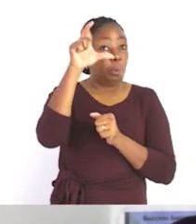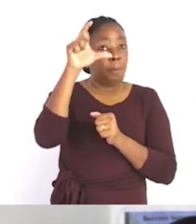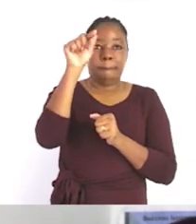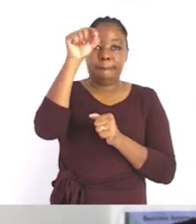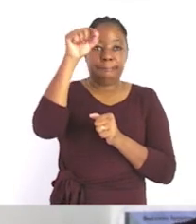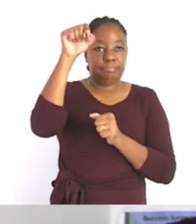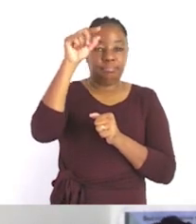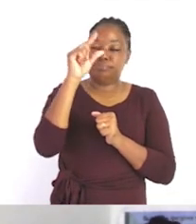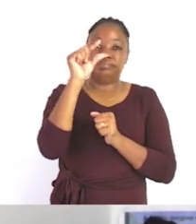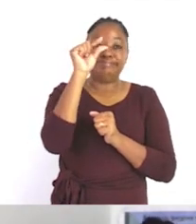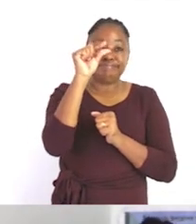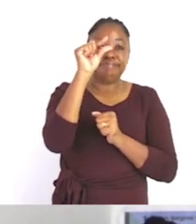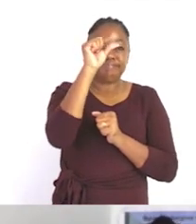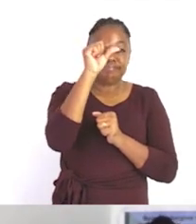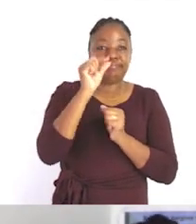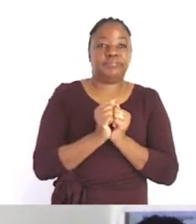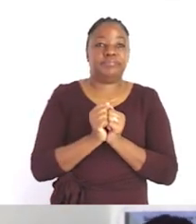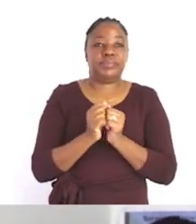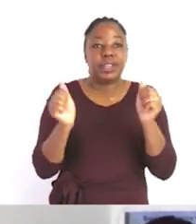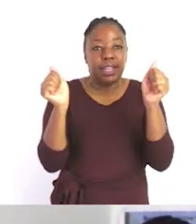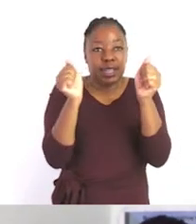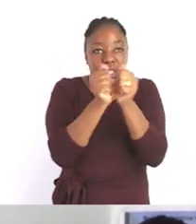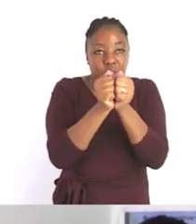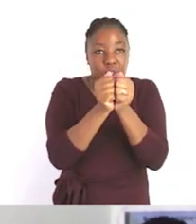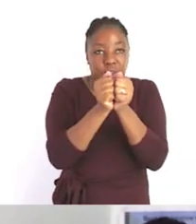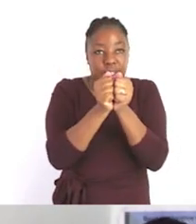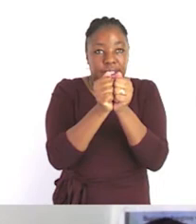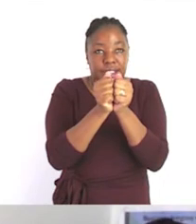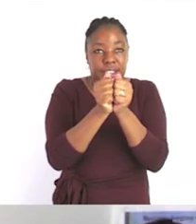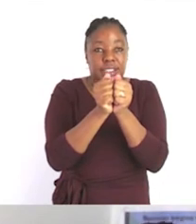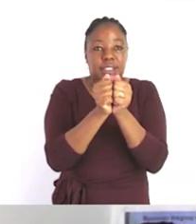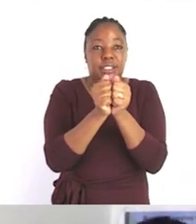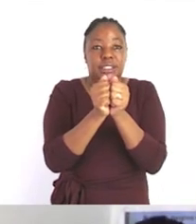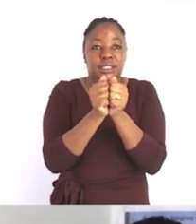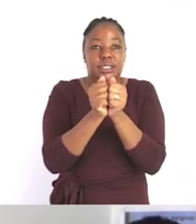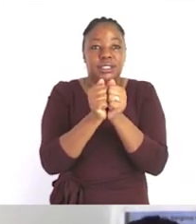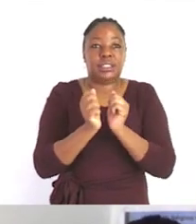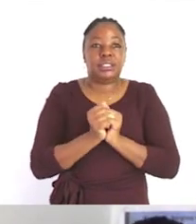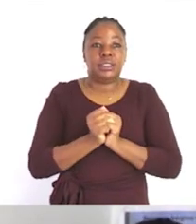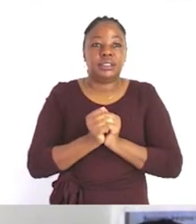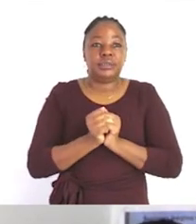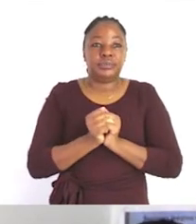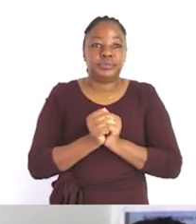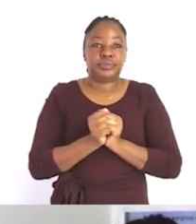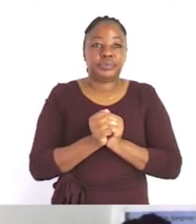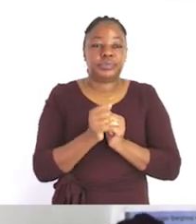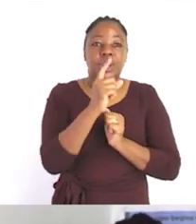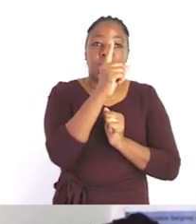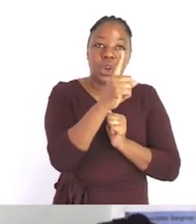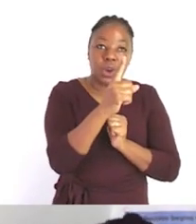into a 3. And here we carried another 1 over, which made the 1 into a